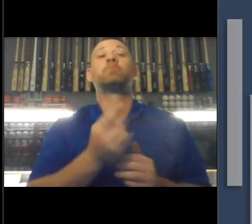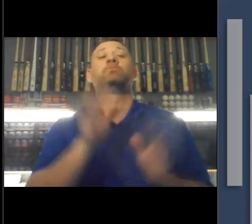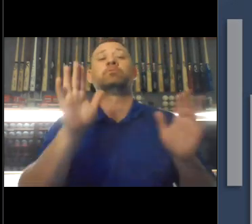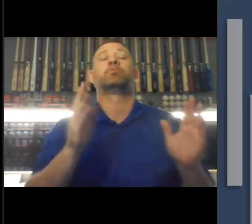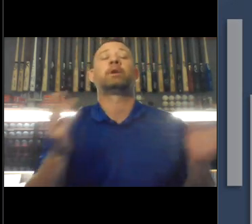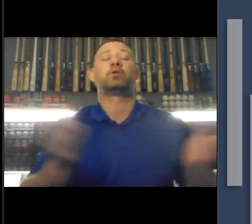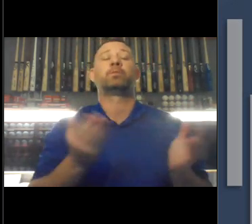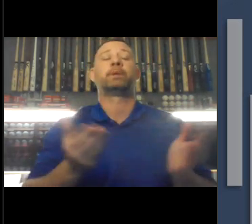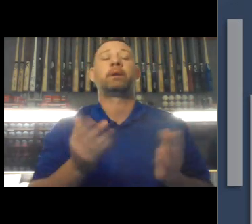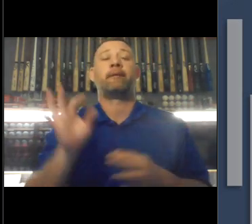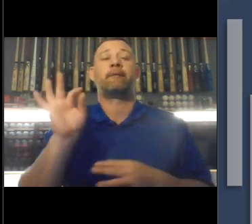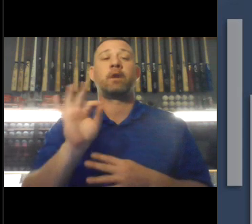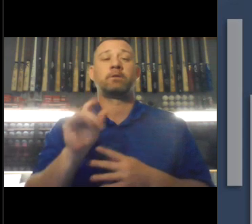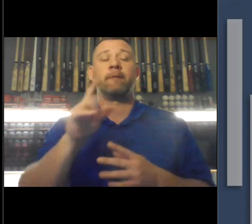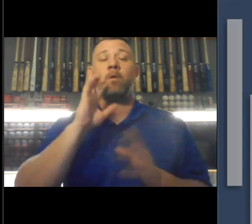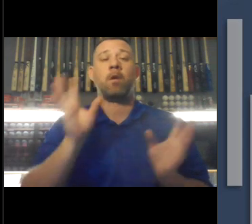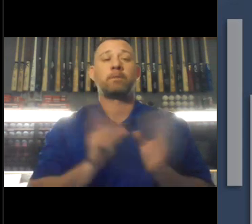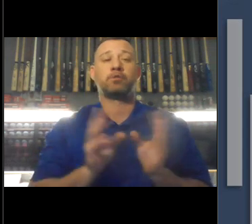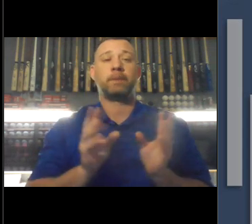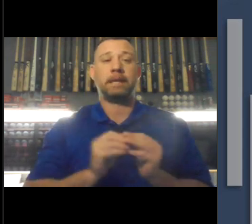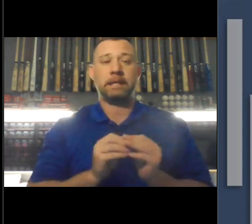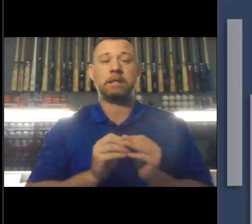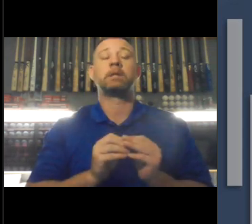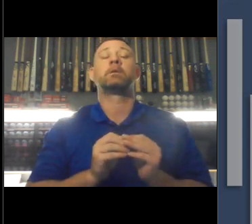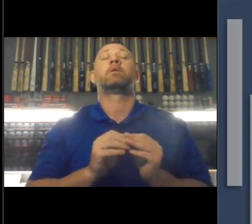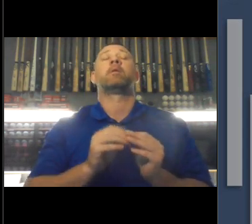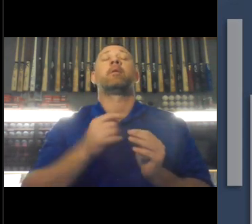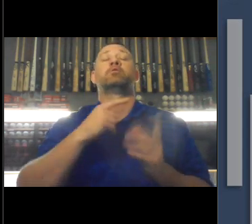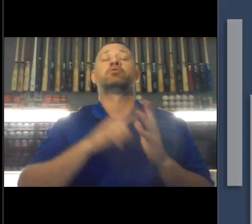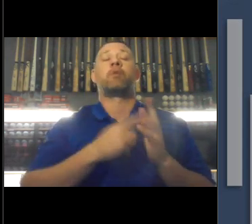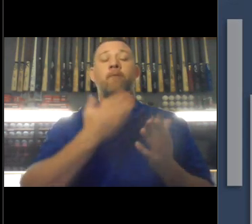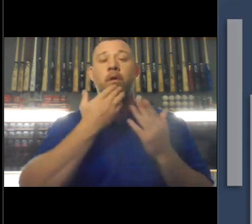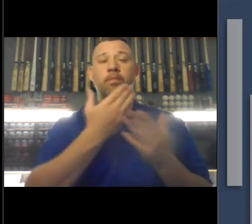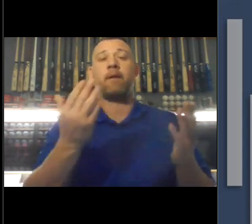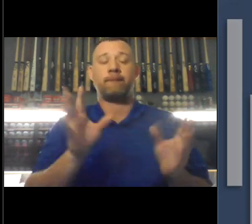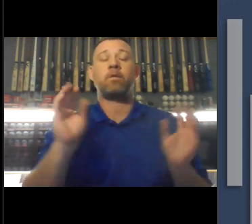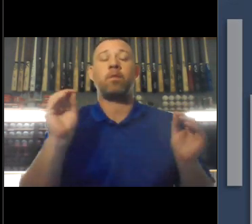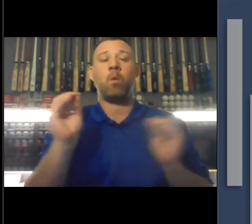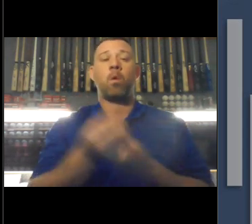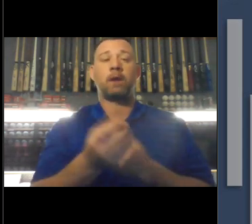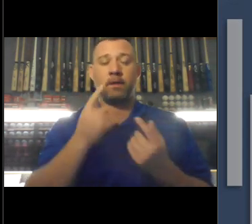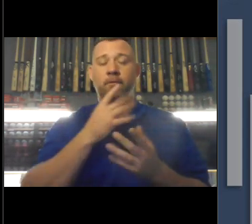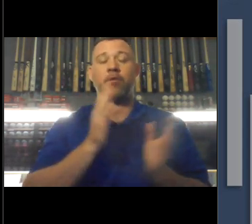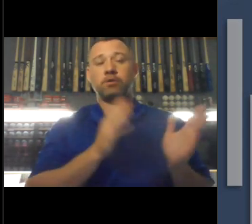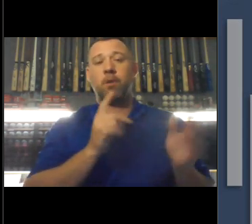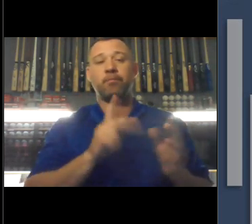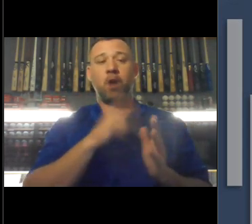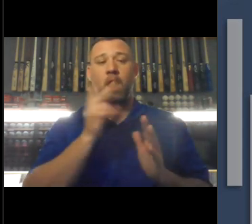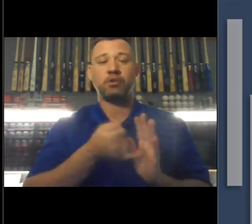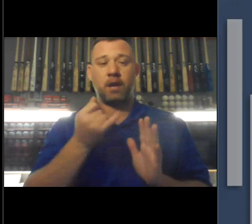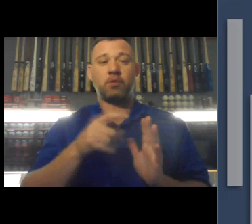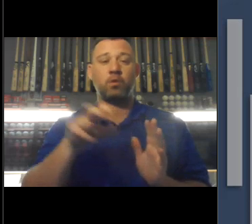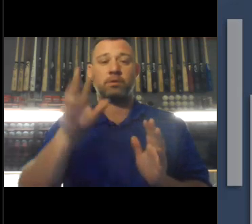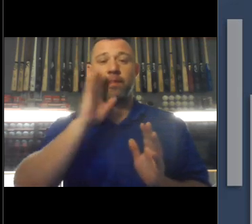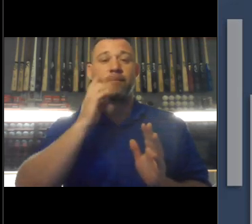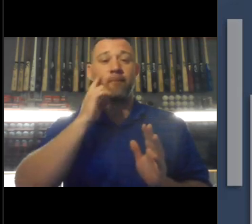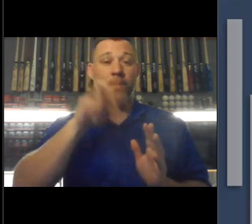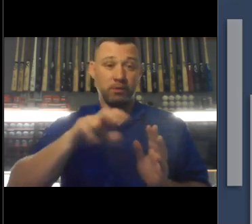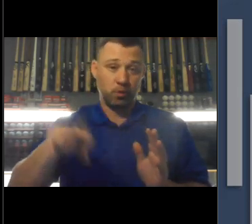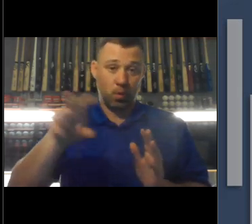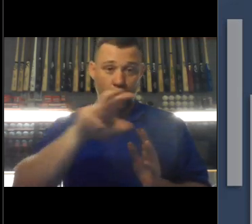for our commission meeting. I'd like to start off by thanking the organizers of our project tours this morning. These tours are a